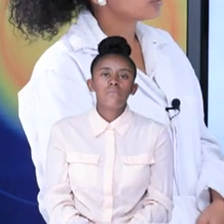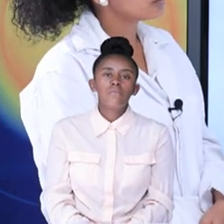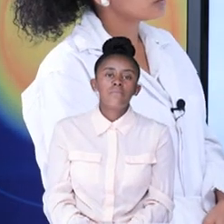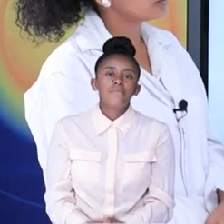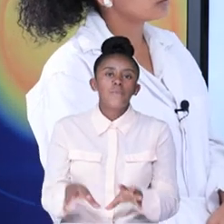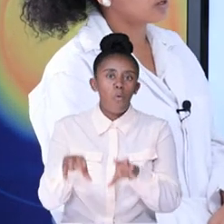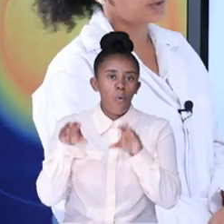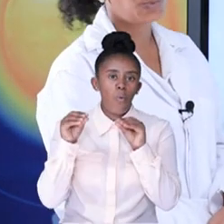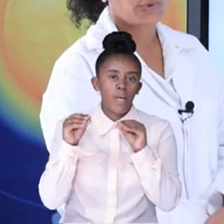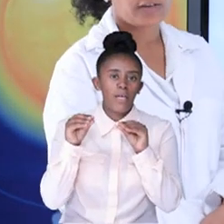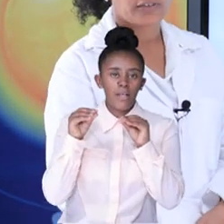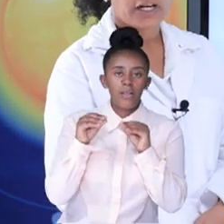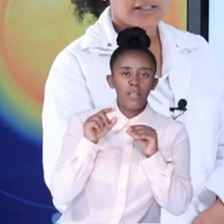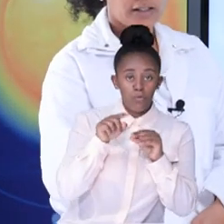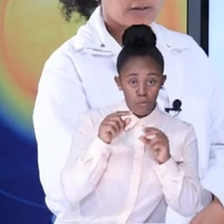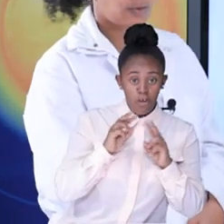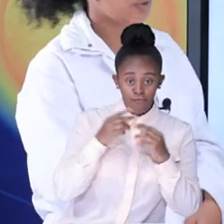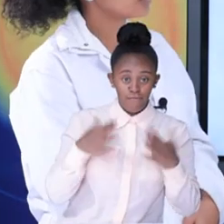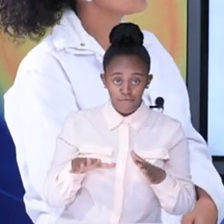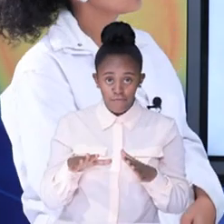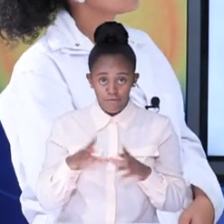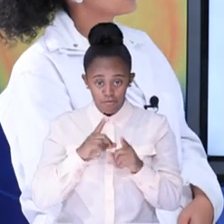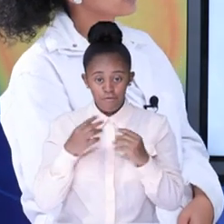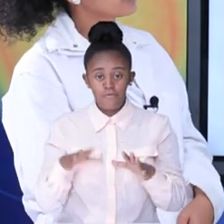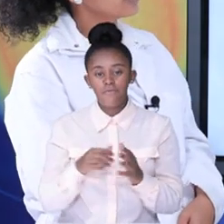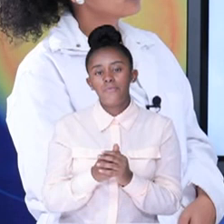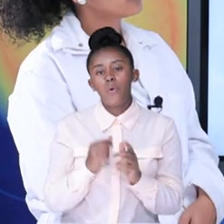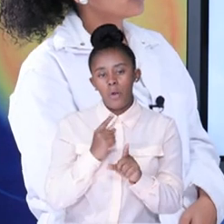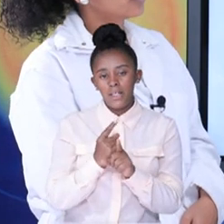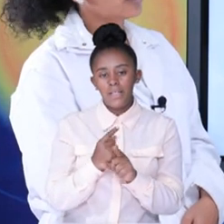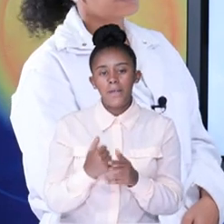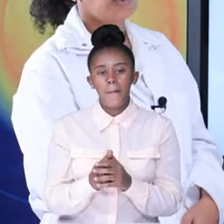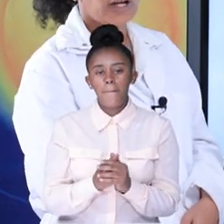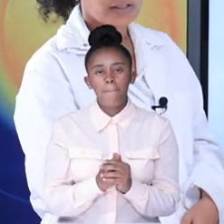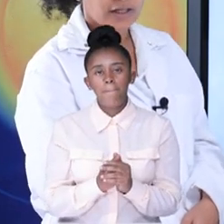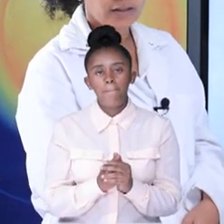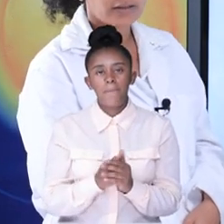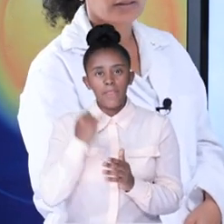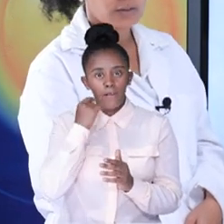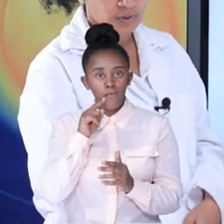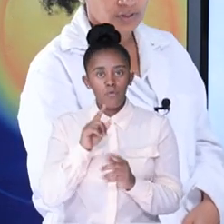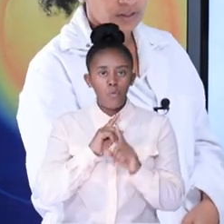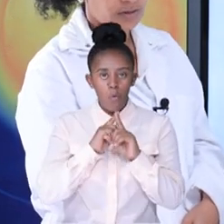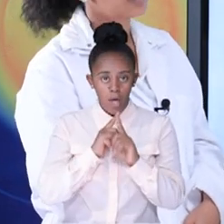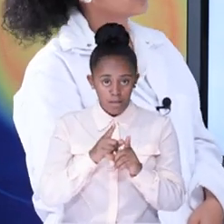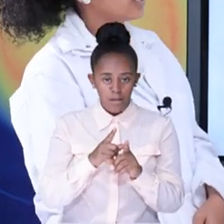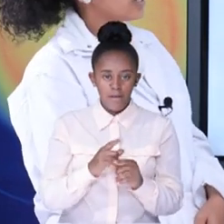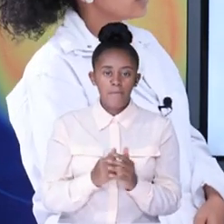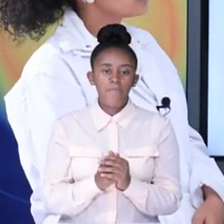Okay, students, I hope you have answered the question correctly. If you answer this